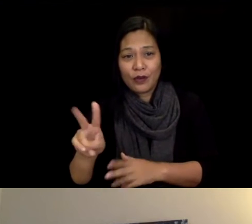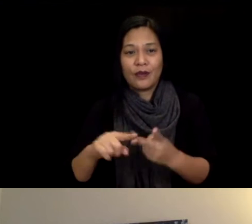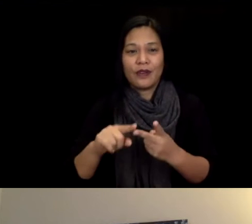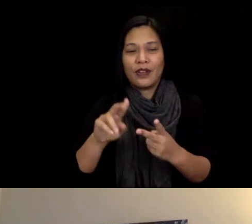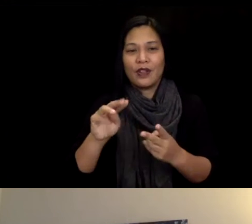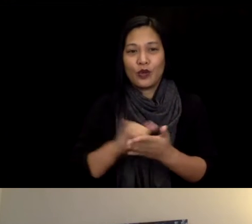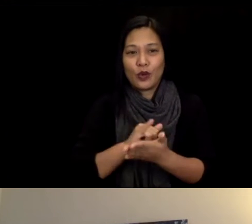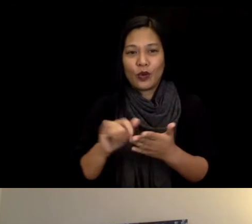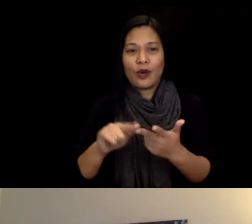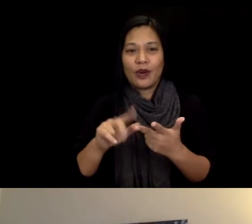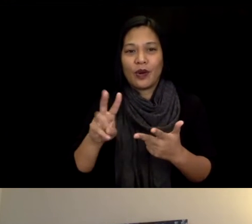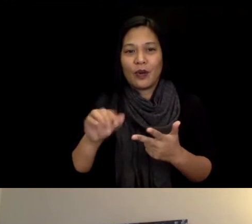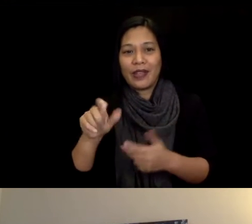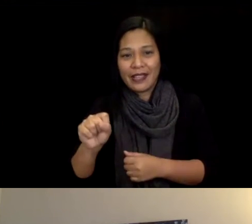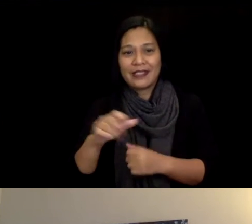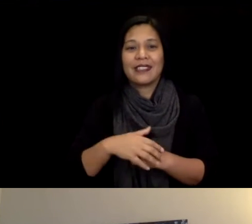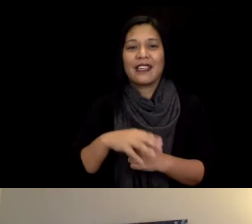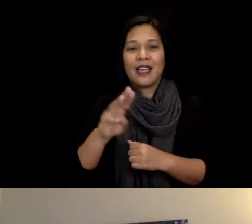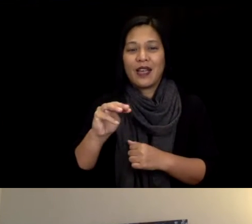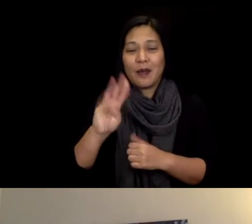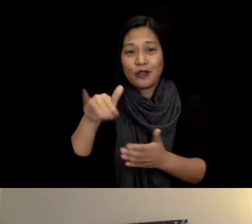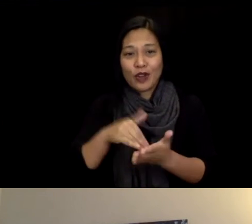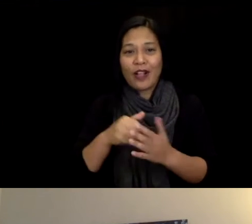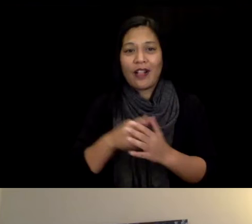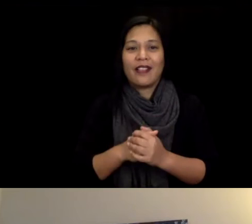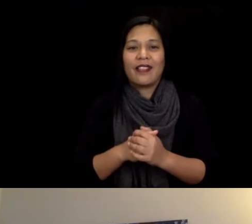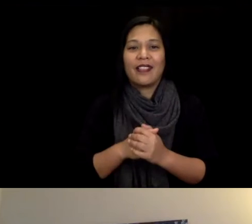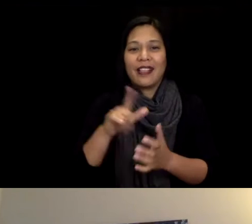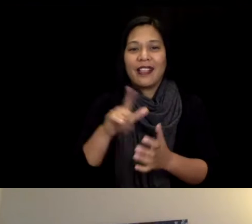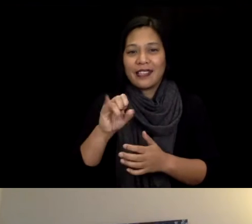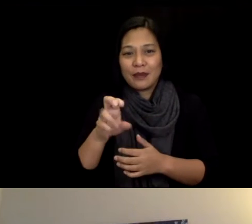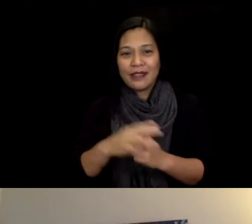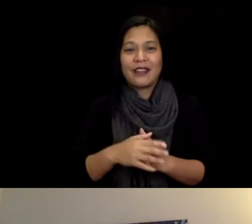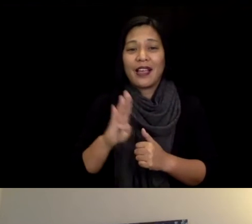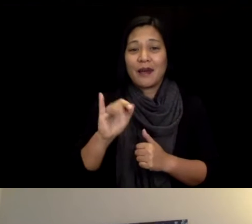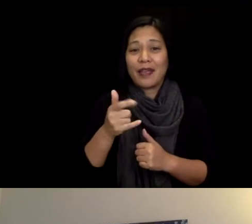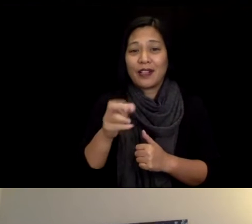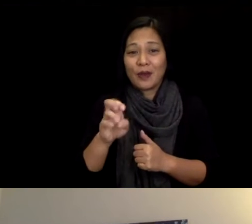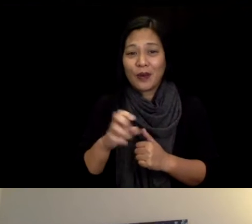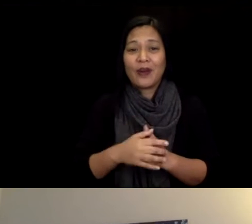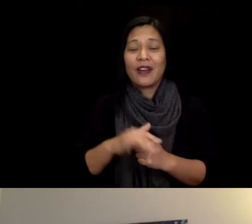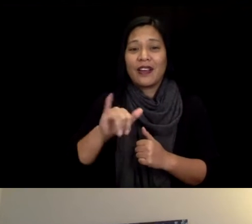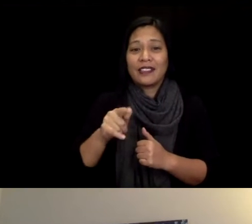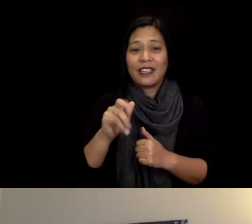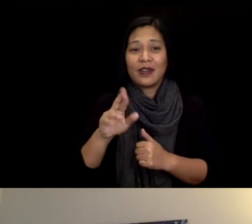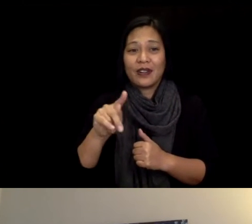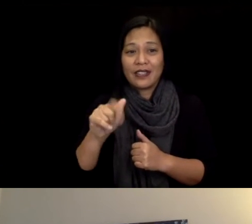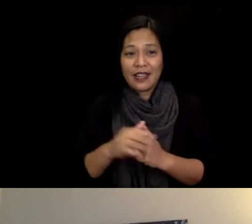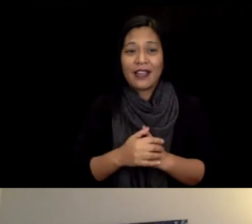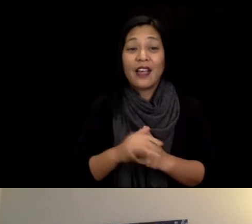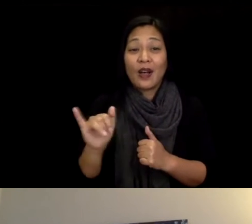Wales, Montreal, Lisbon, Bangalore, Jakarta, Oberhausen, and solo retrospective